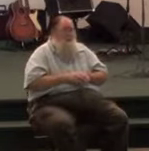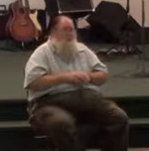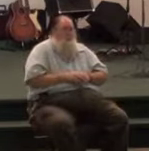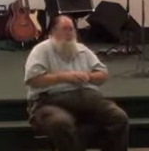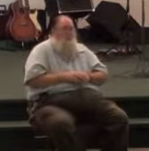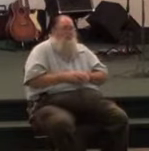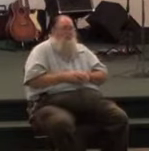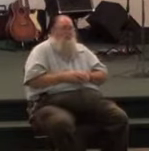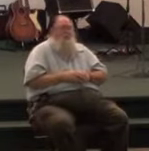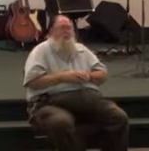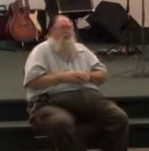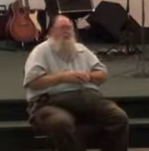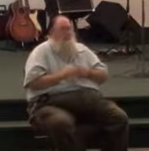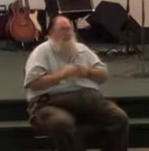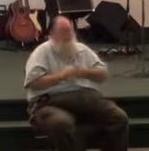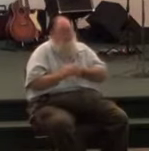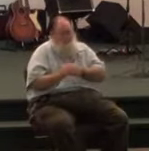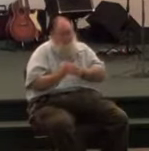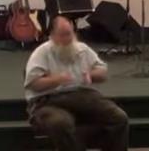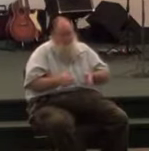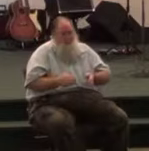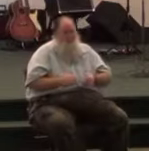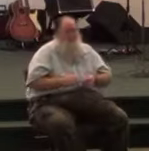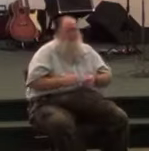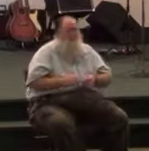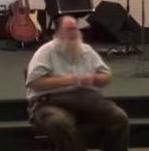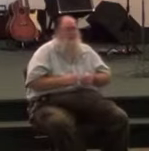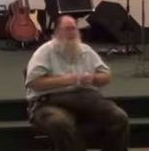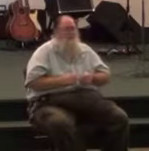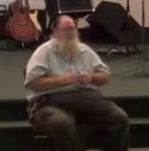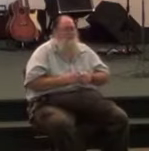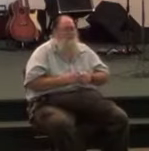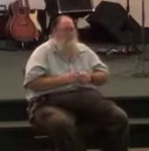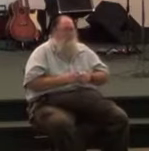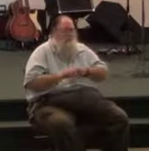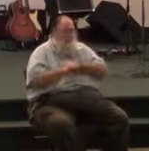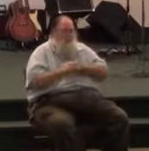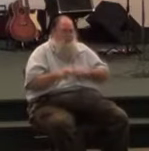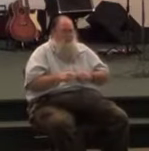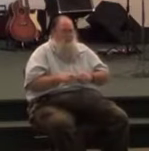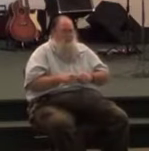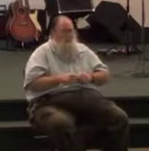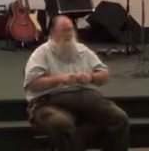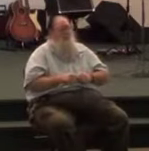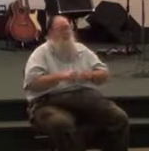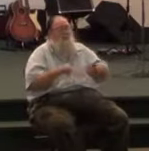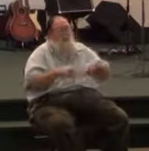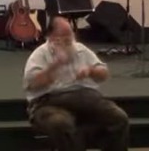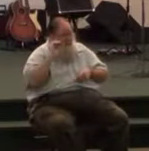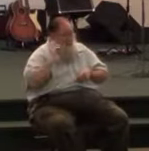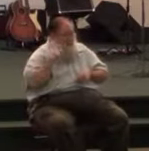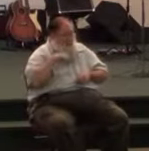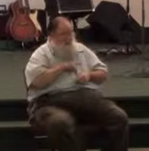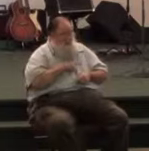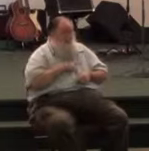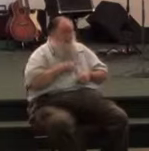And here's my point. There's a hole in the wall for your escape. There are so many of us in this room